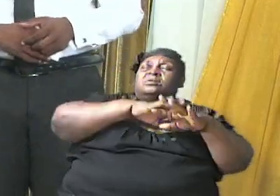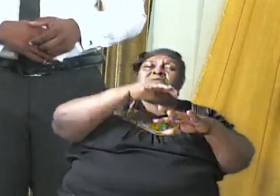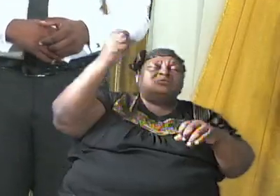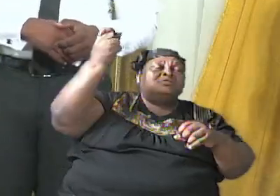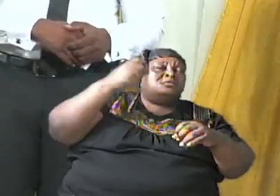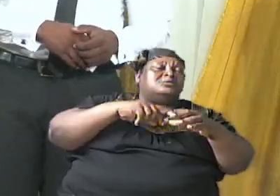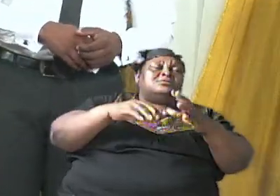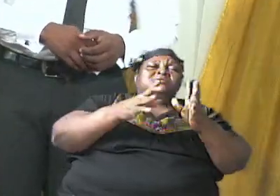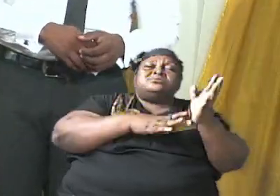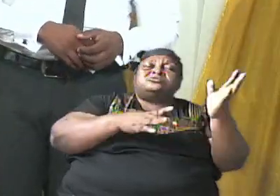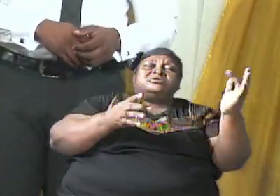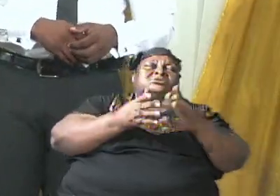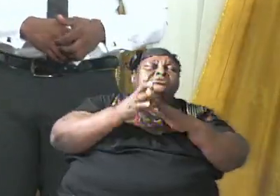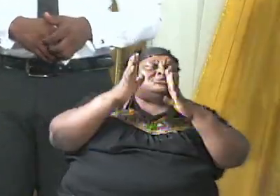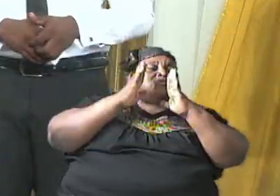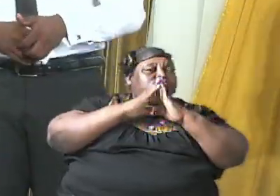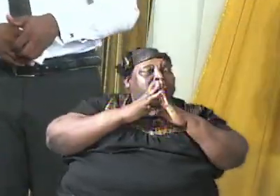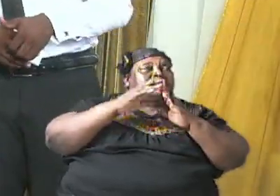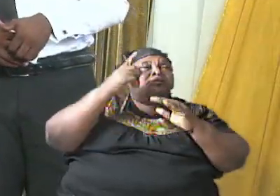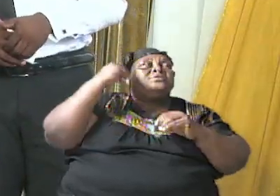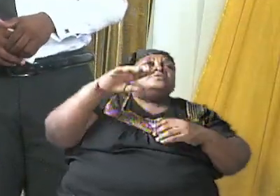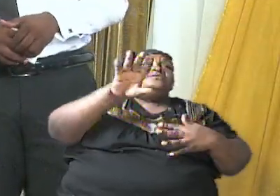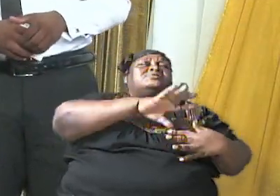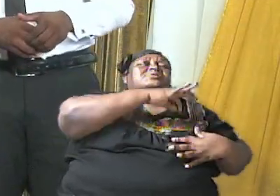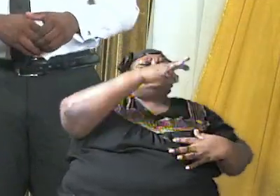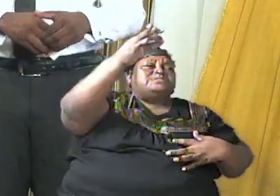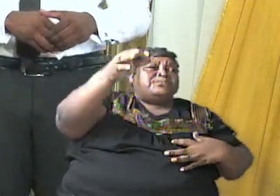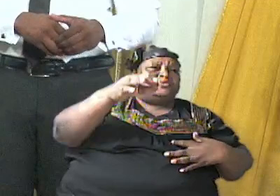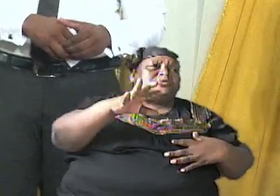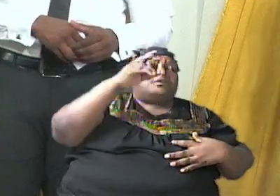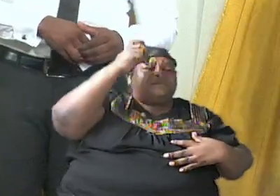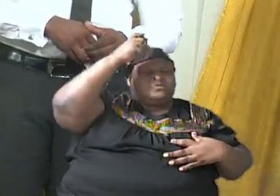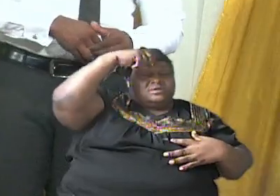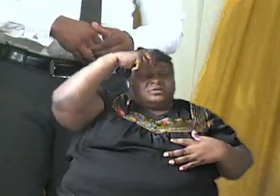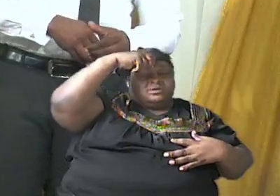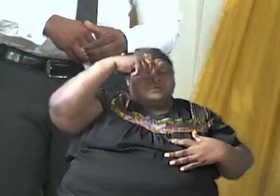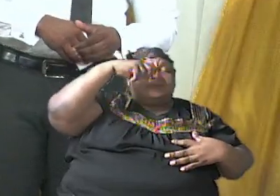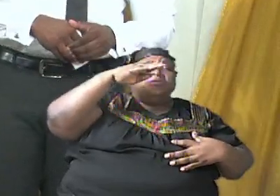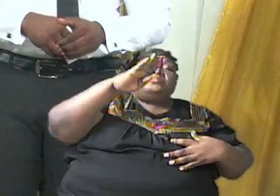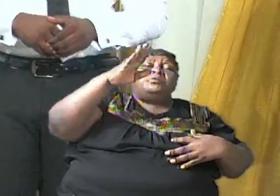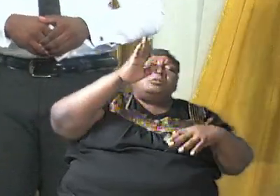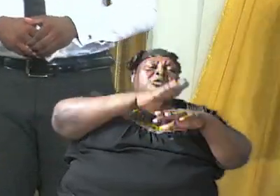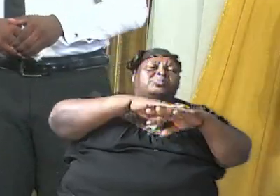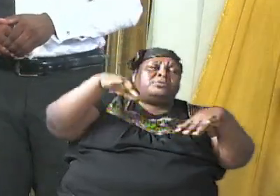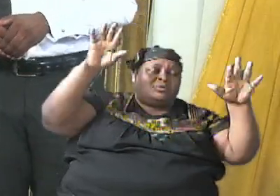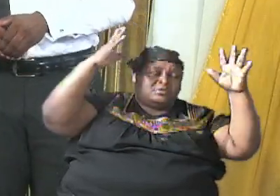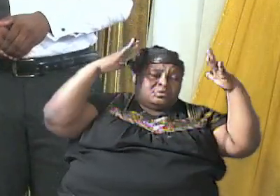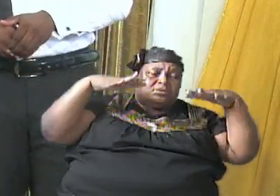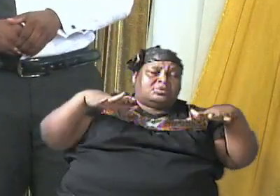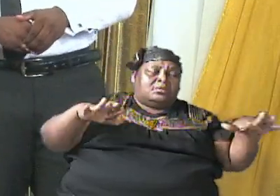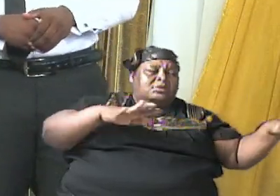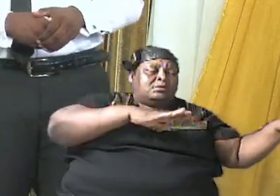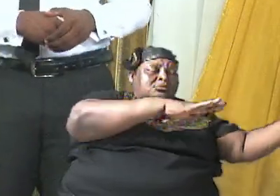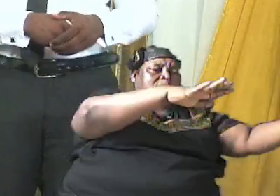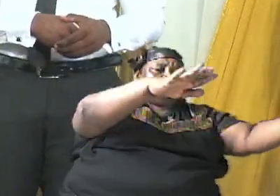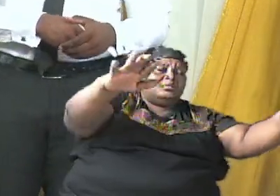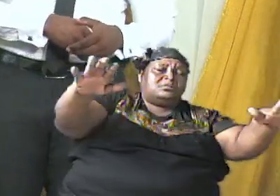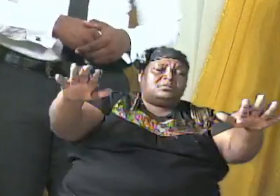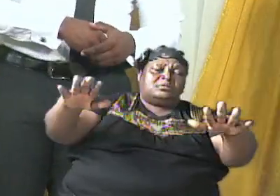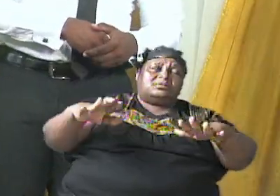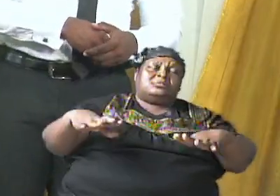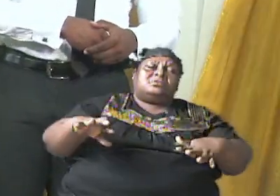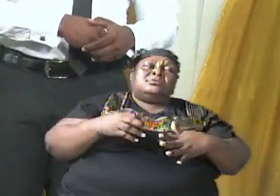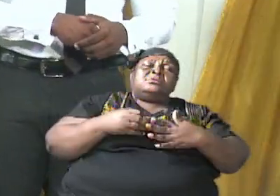God. We pray, dear Lord God, for your spirit of wisdom to be upon us, Lord God, that we will follow after